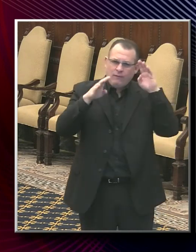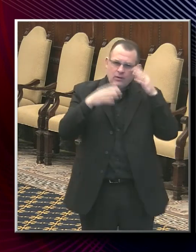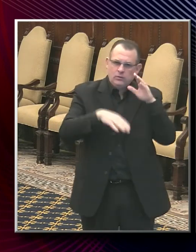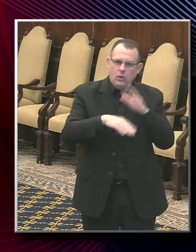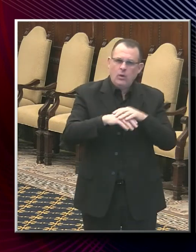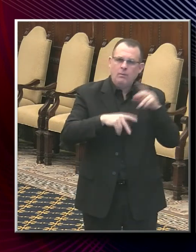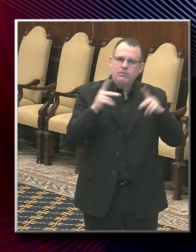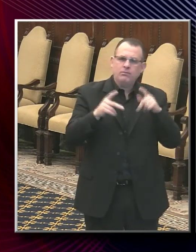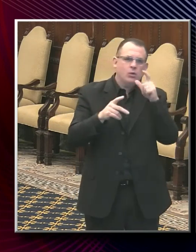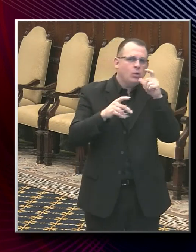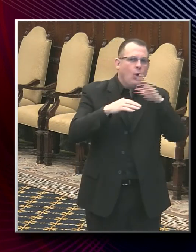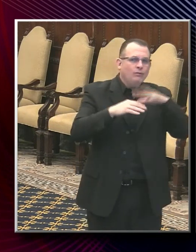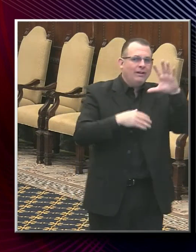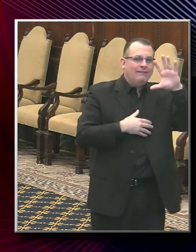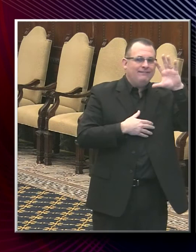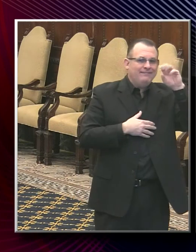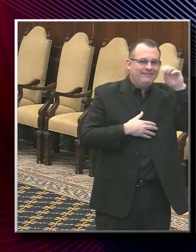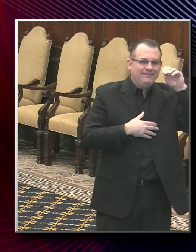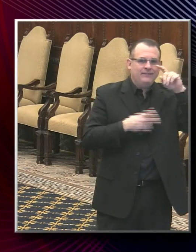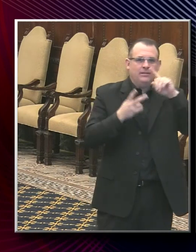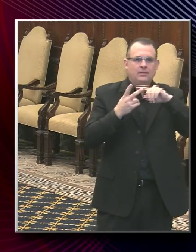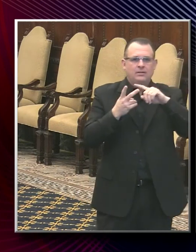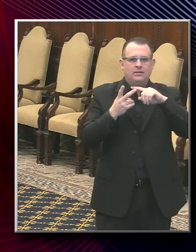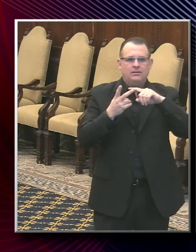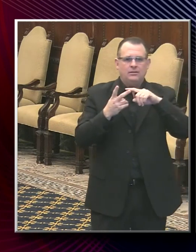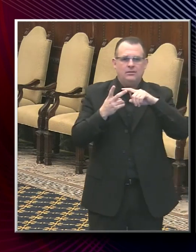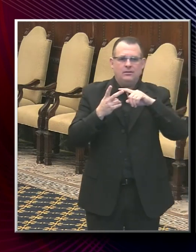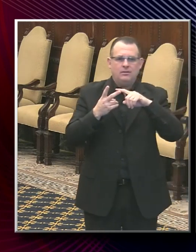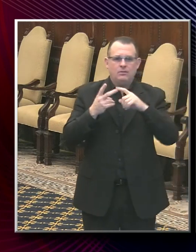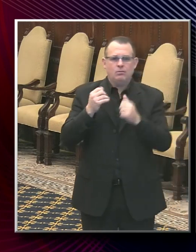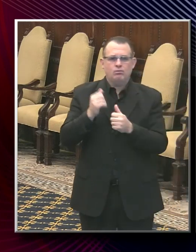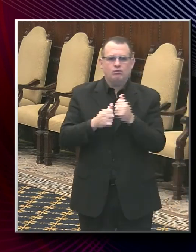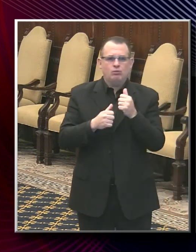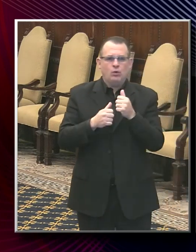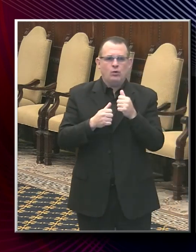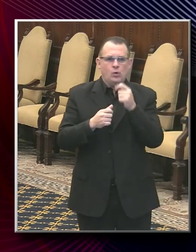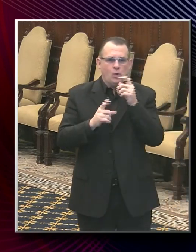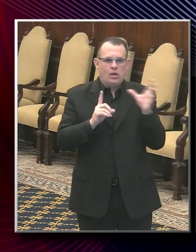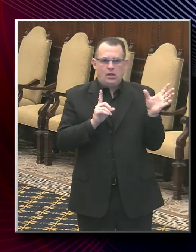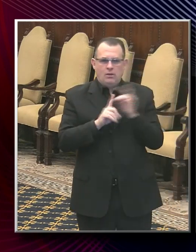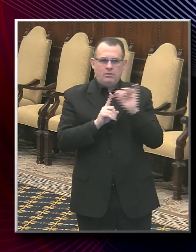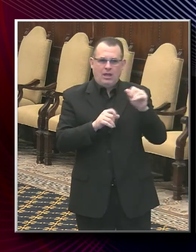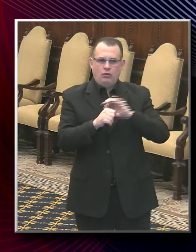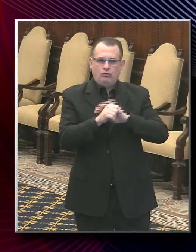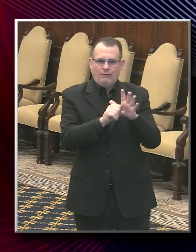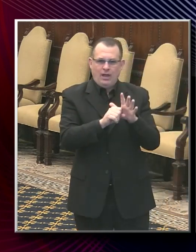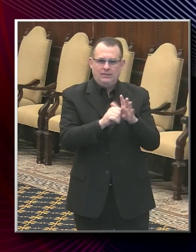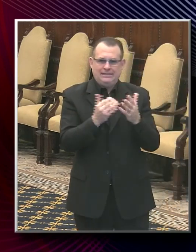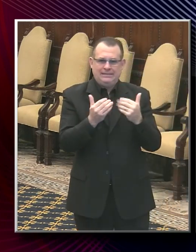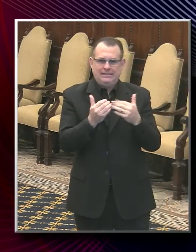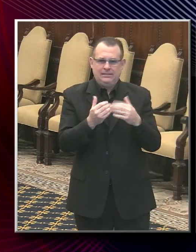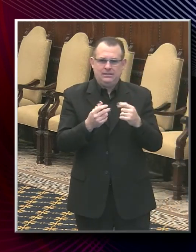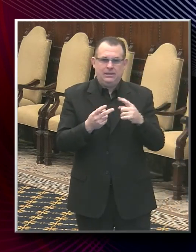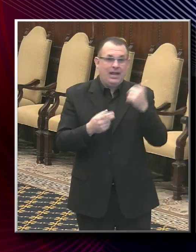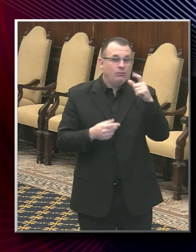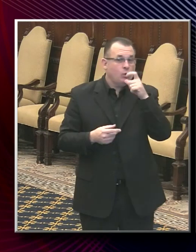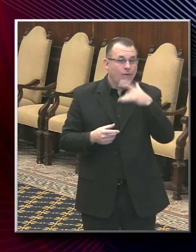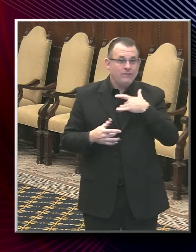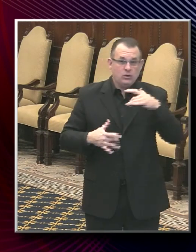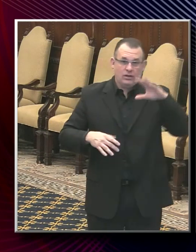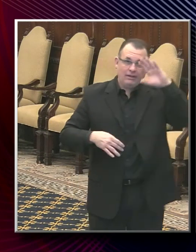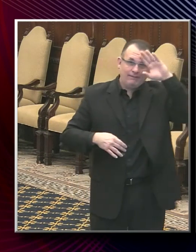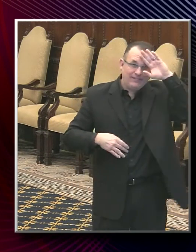over the age of 50. Again, those who are most susceptible to the illness itself. Anyone who is showing symptoms should